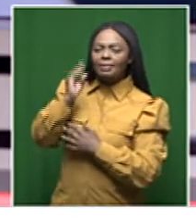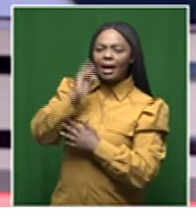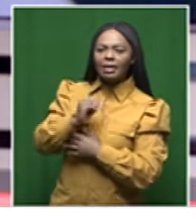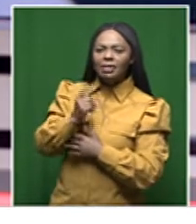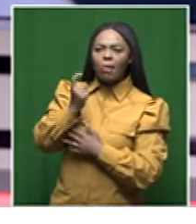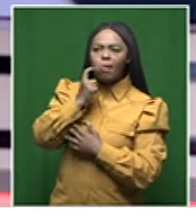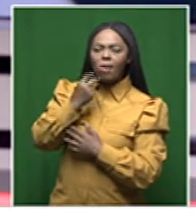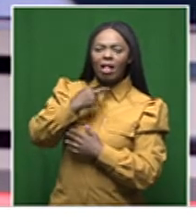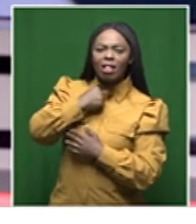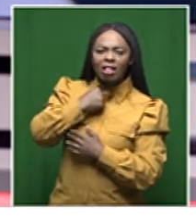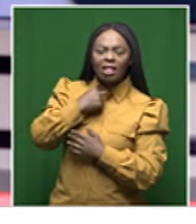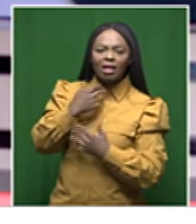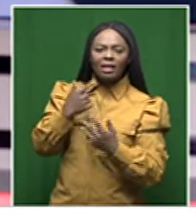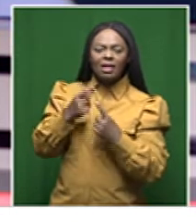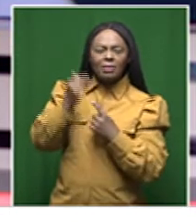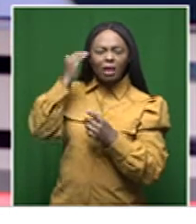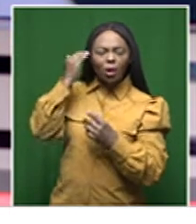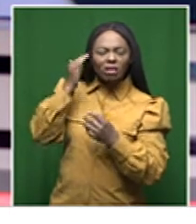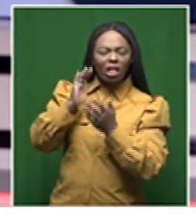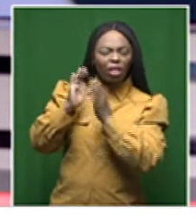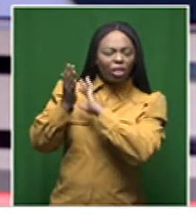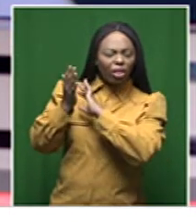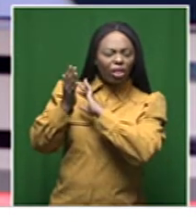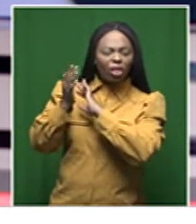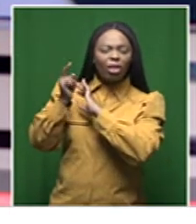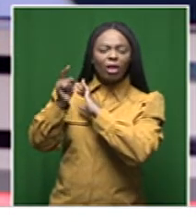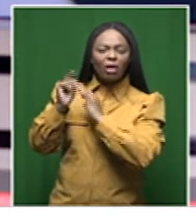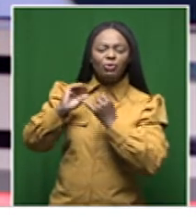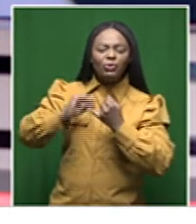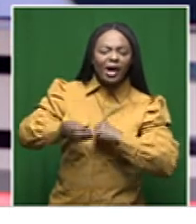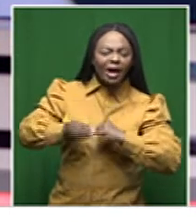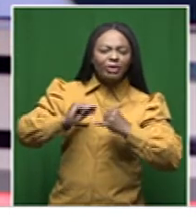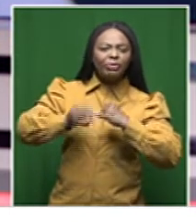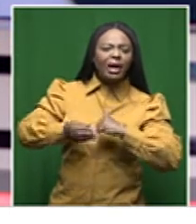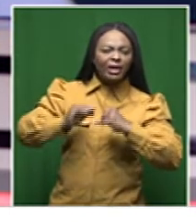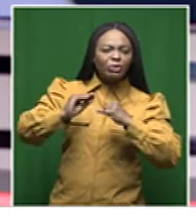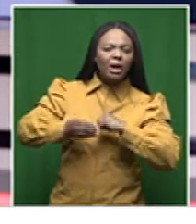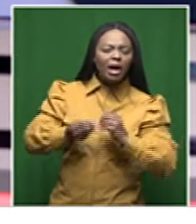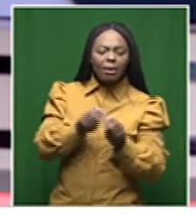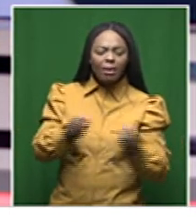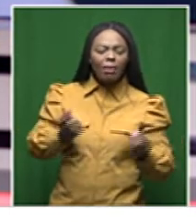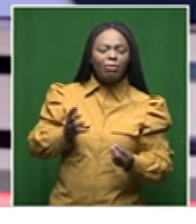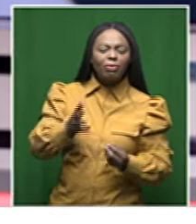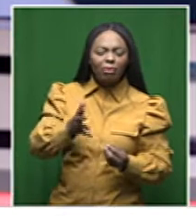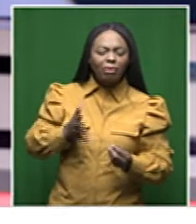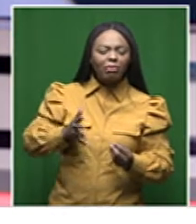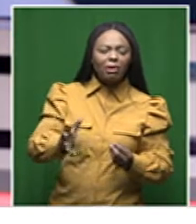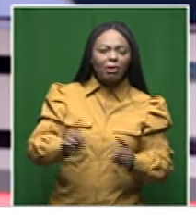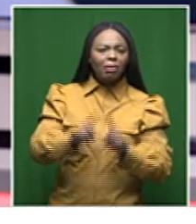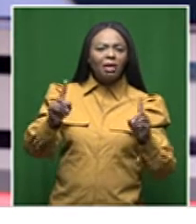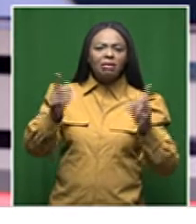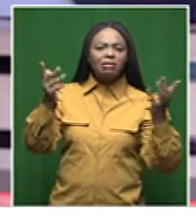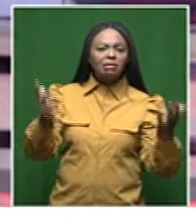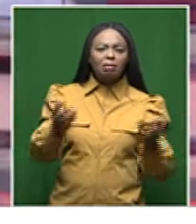the psychological effects that come with it. You're trying, you want to try, you want to have kids, but there are other ways that people would obviously speak